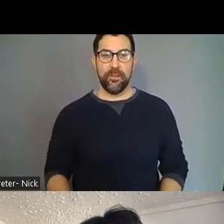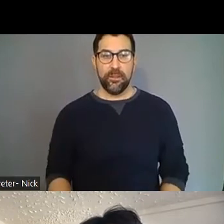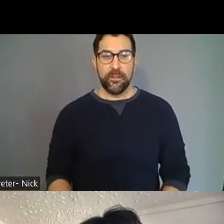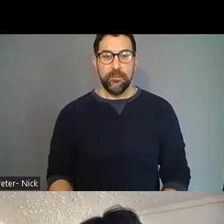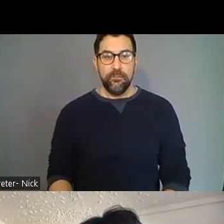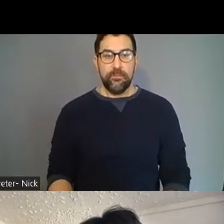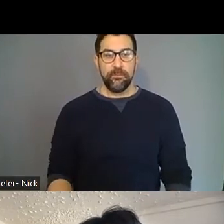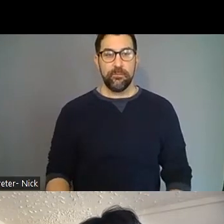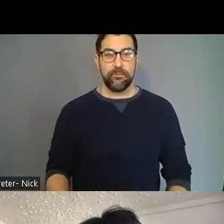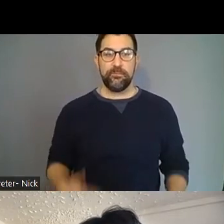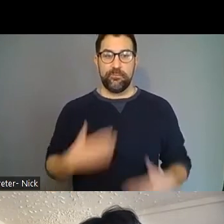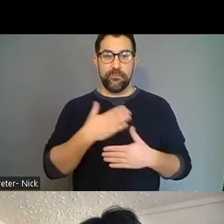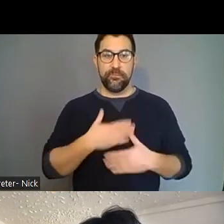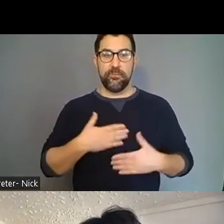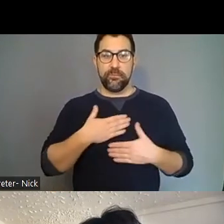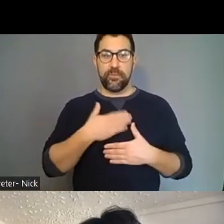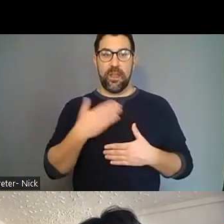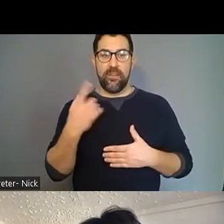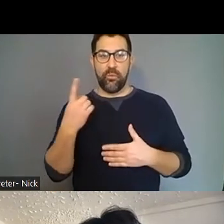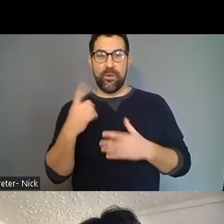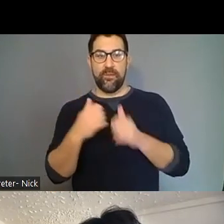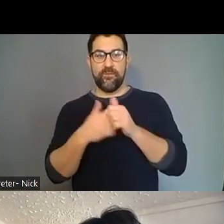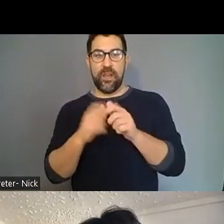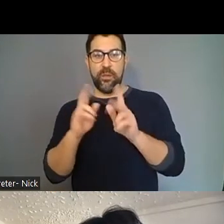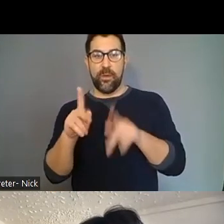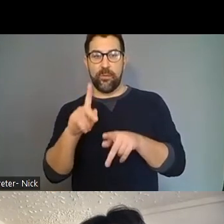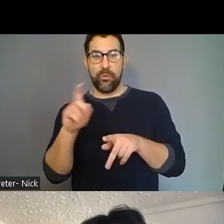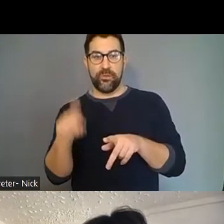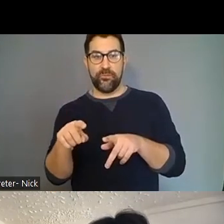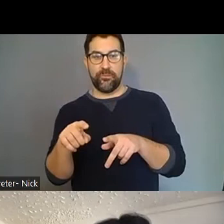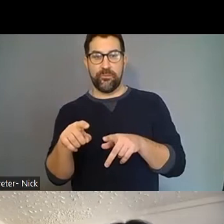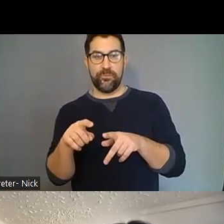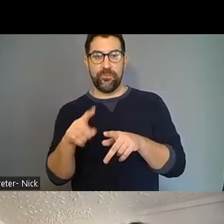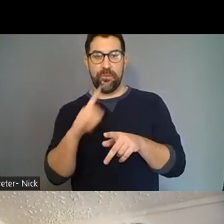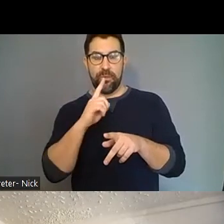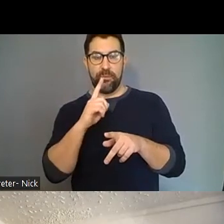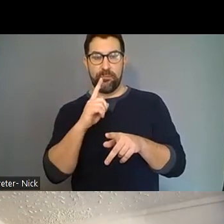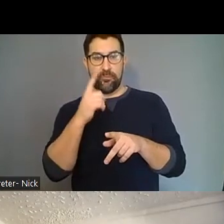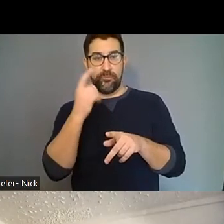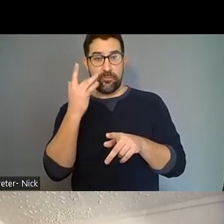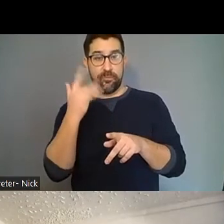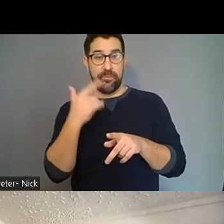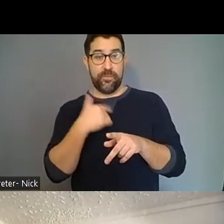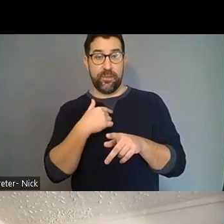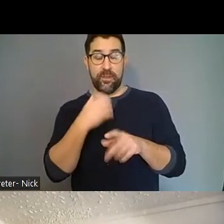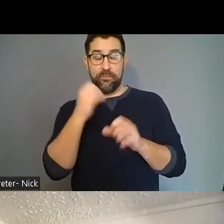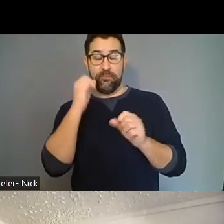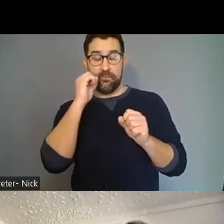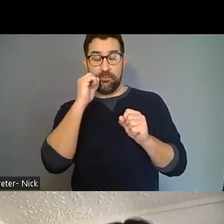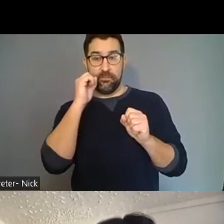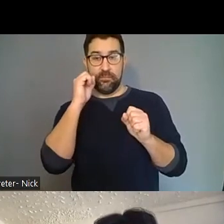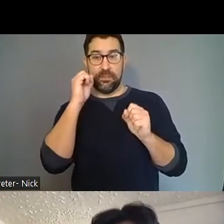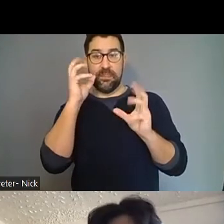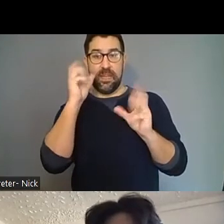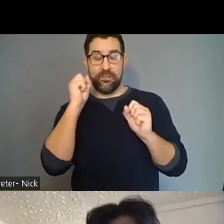I appreciate this. I actually have a follow-up question for you. It's really because I am so astounded by